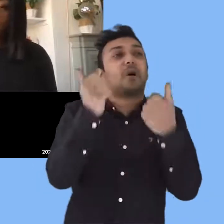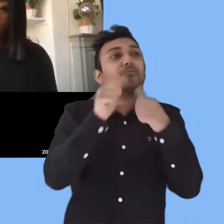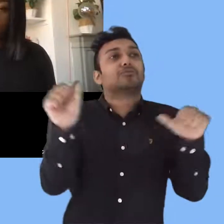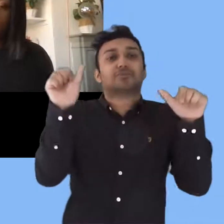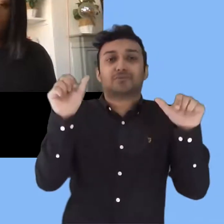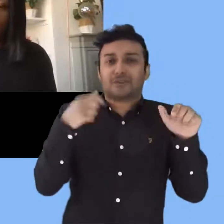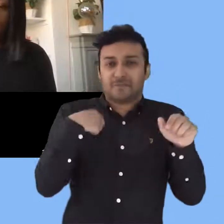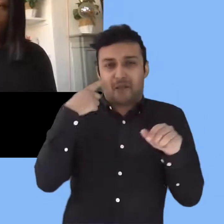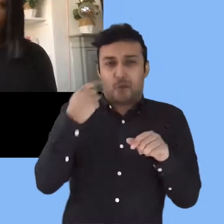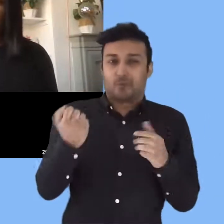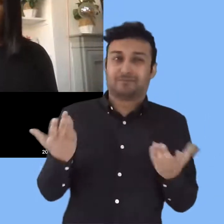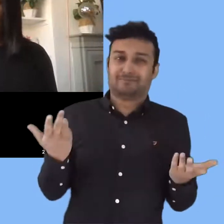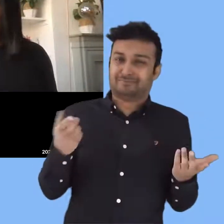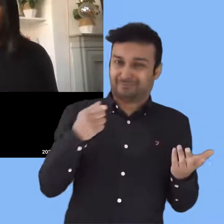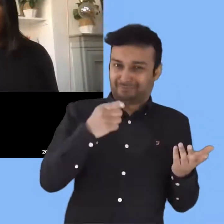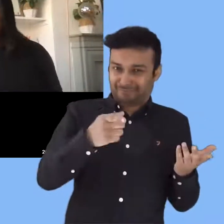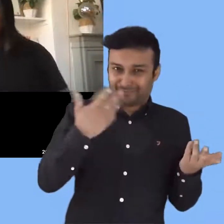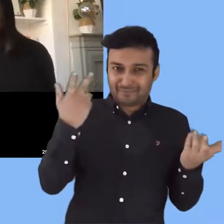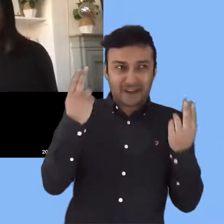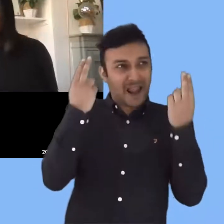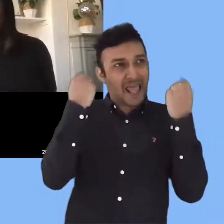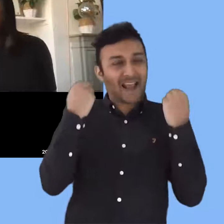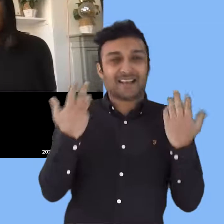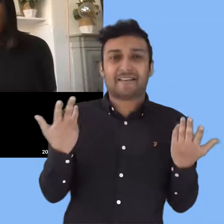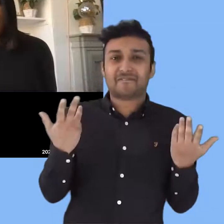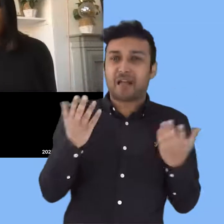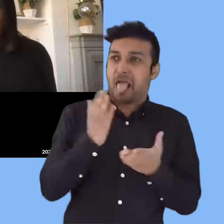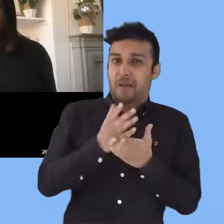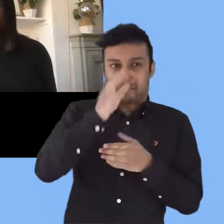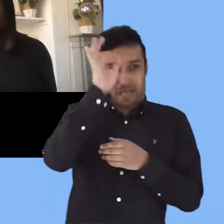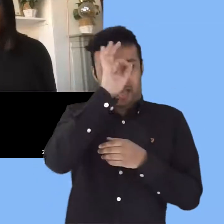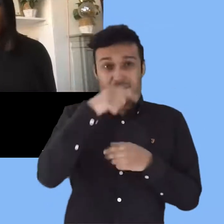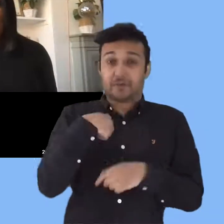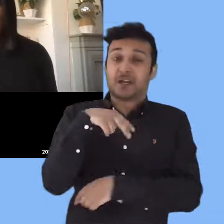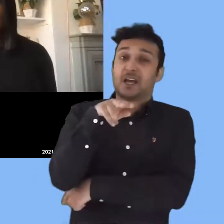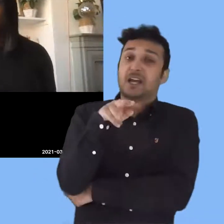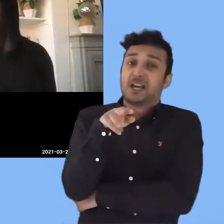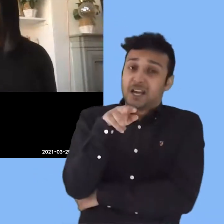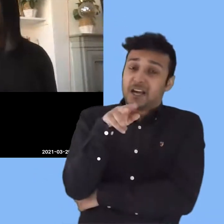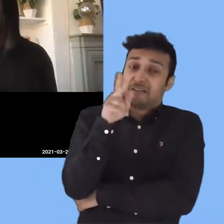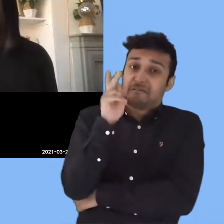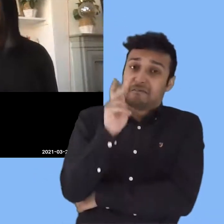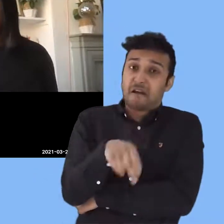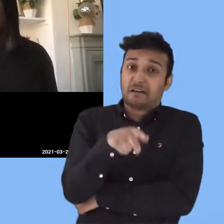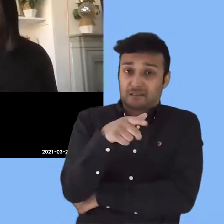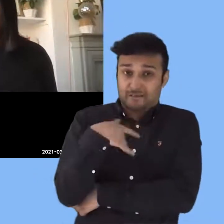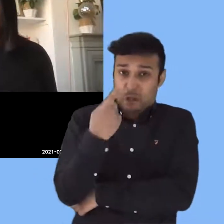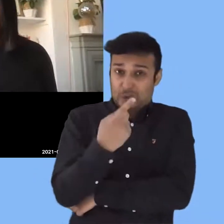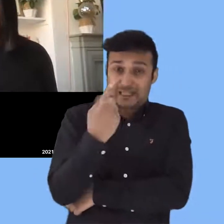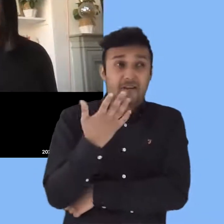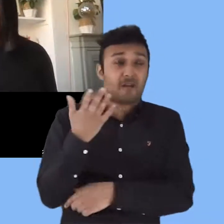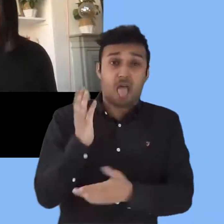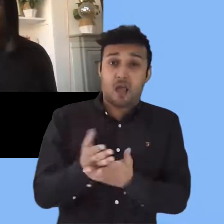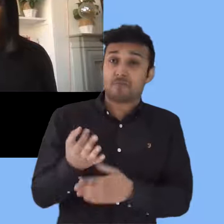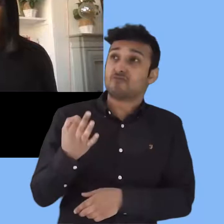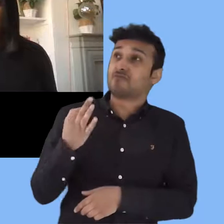how naive. But then I thought, what a privilege. How lovely it must be to feel and experience the sector